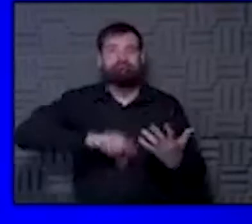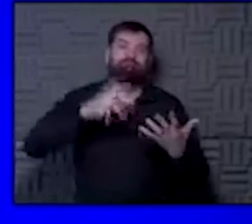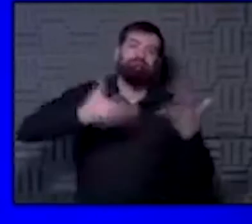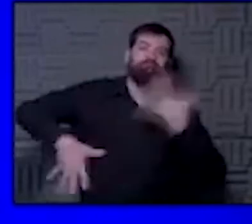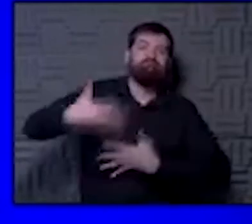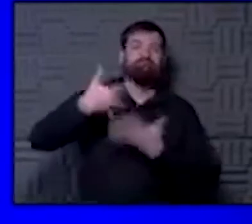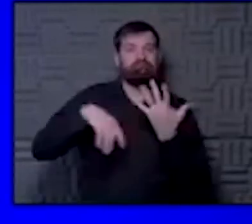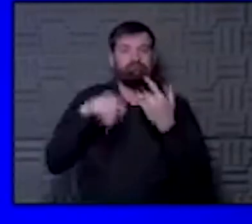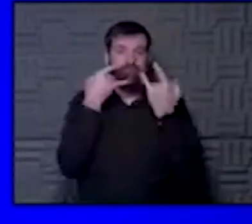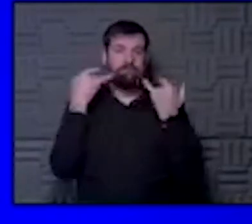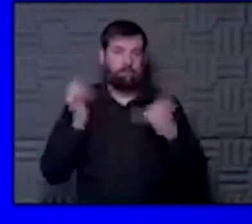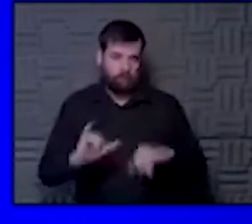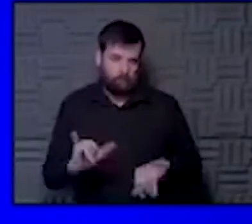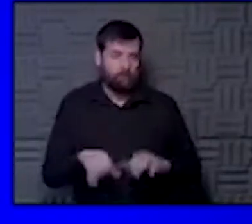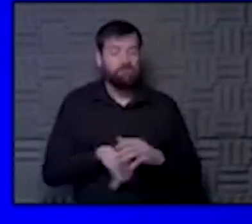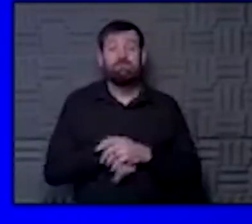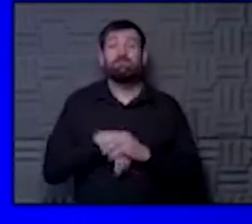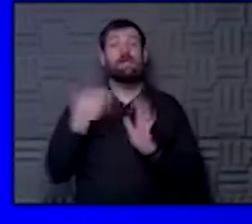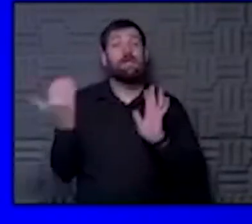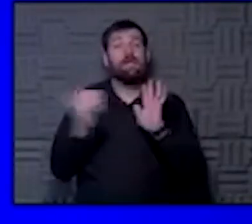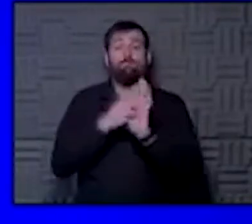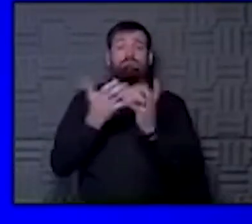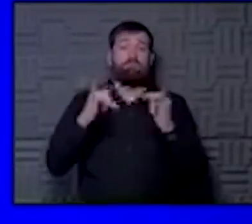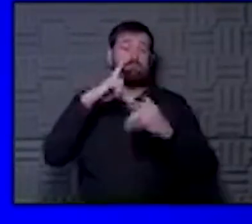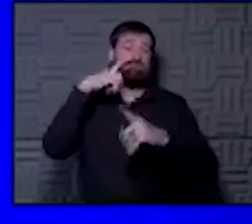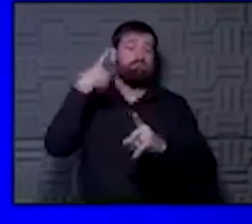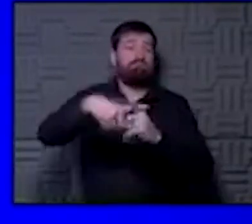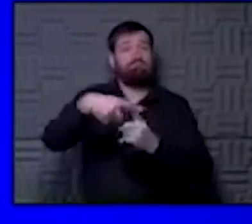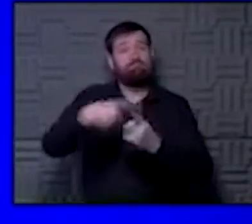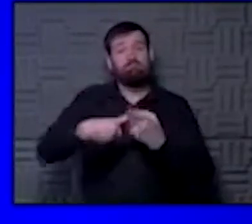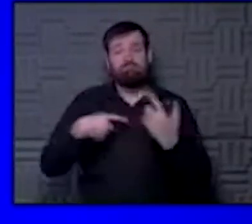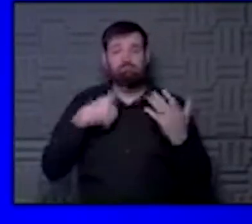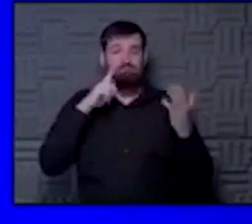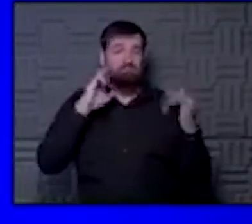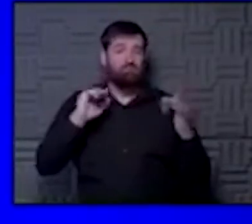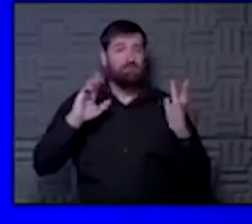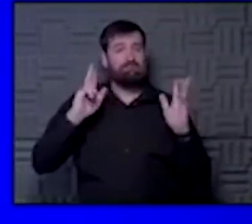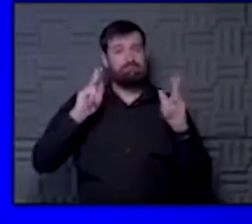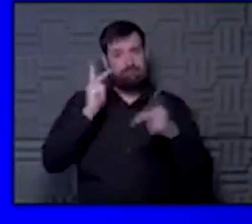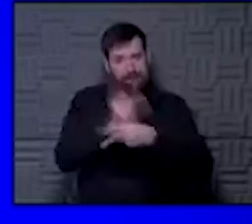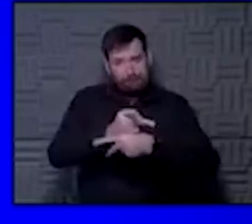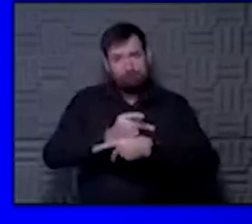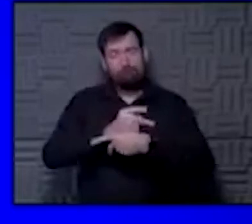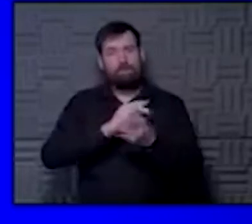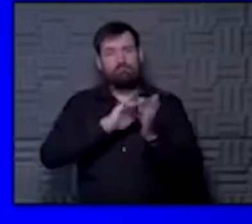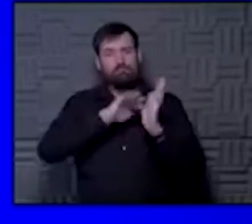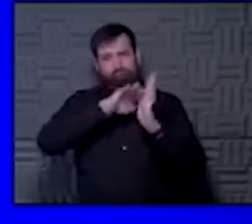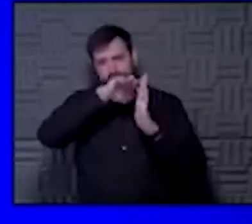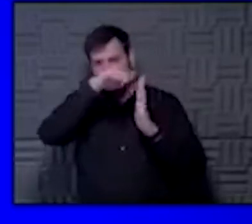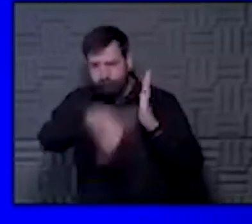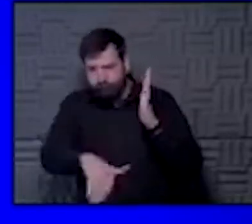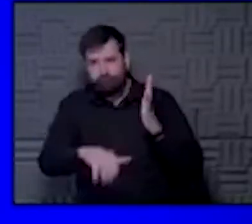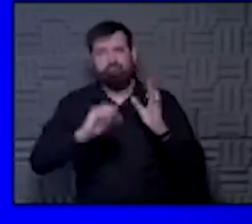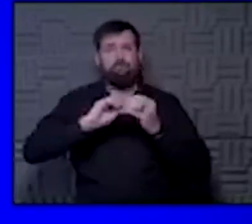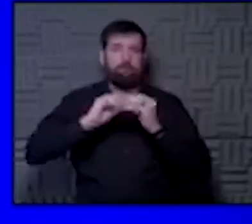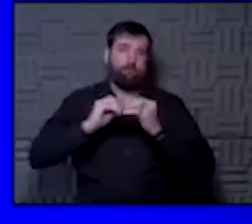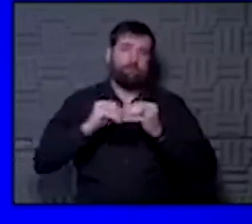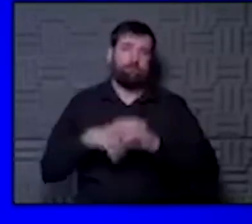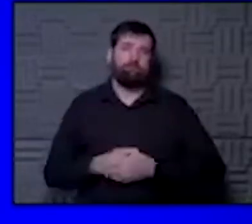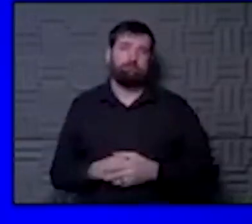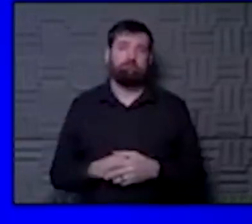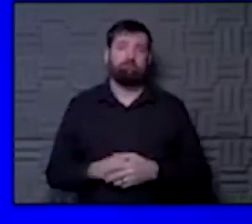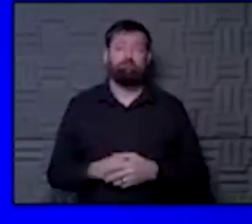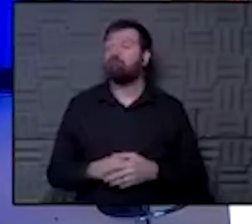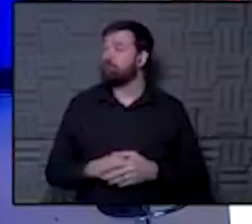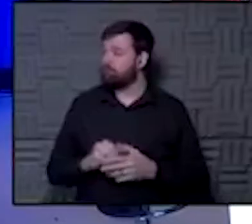as well. So, you know, again, we're still optimistic. Hopefully we can keep decreasing the amount of acute inpatient hospitalizations as much as